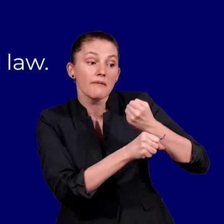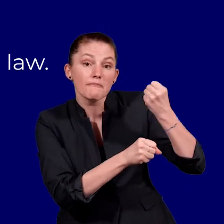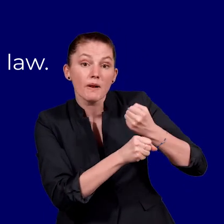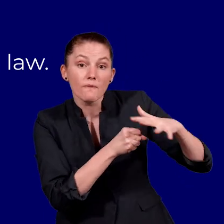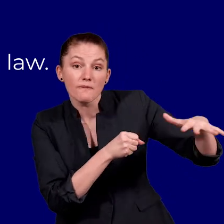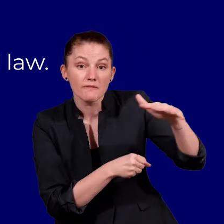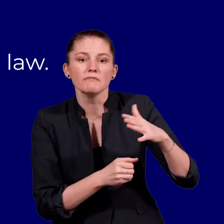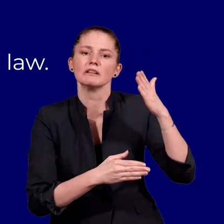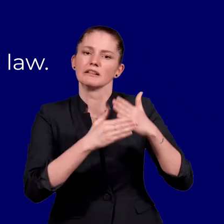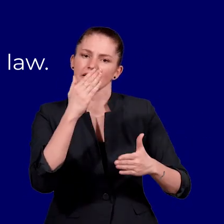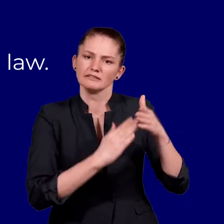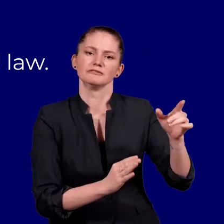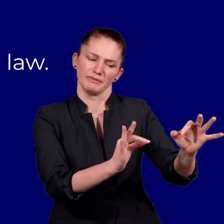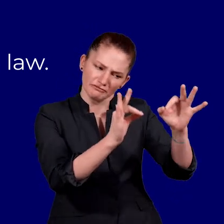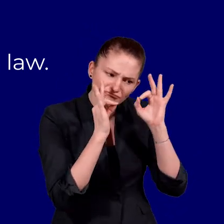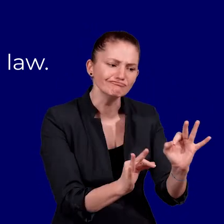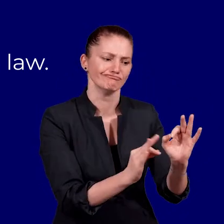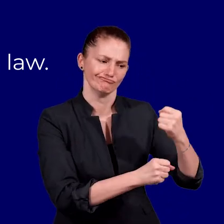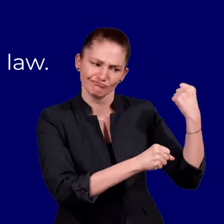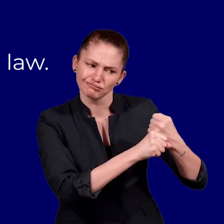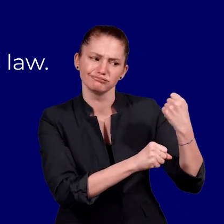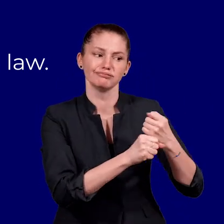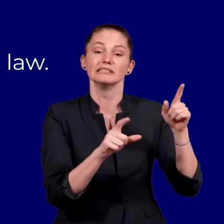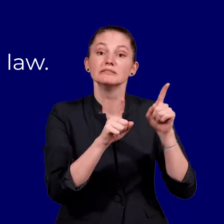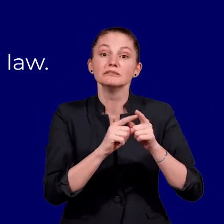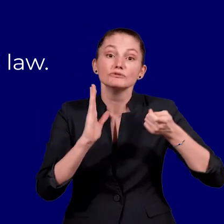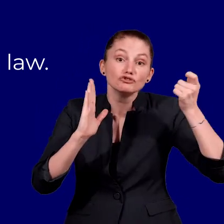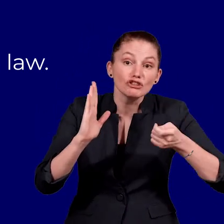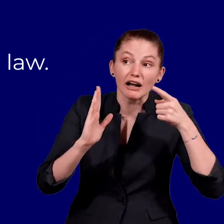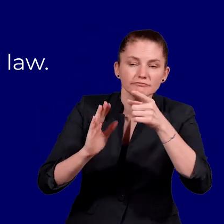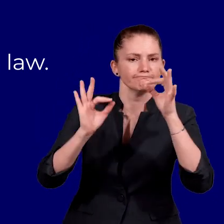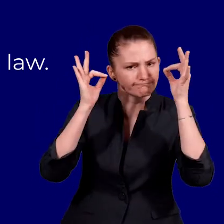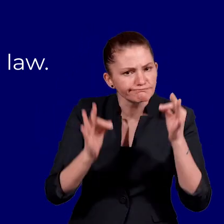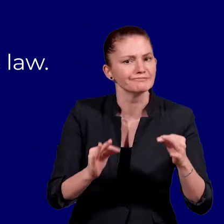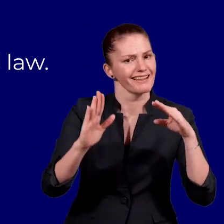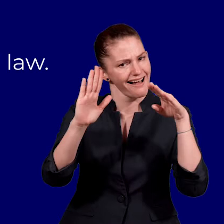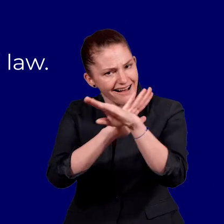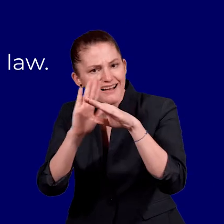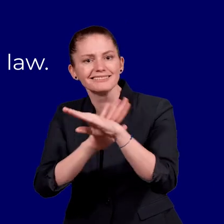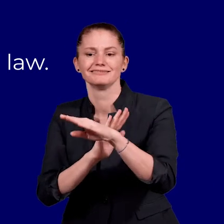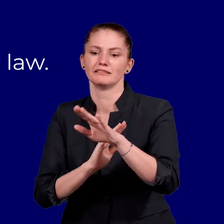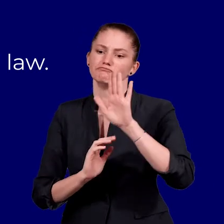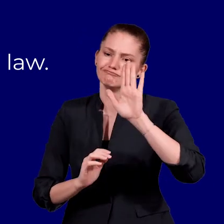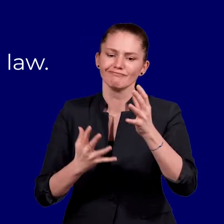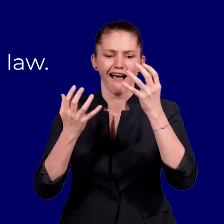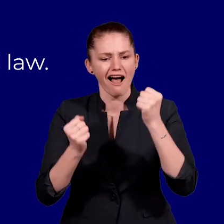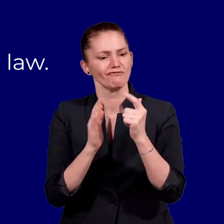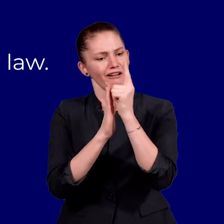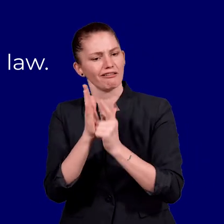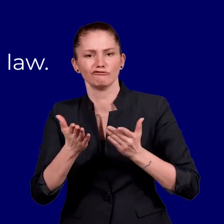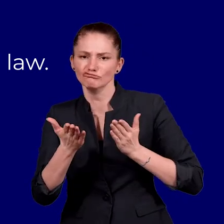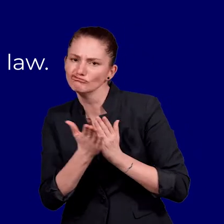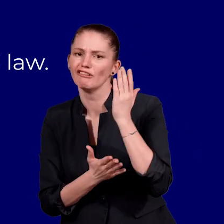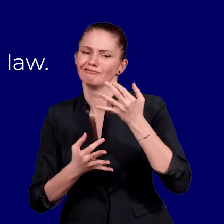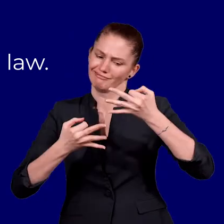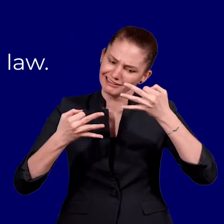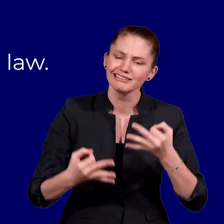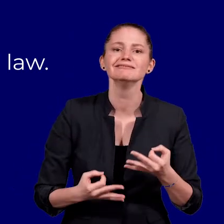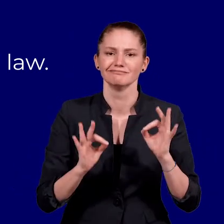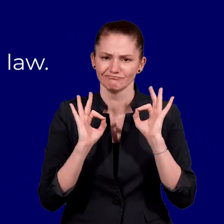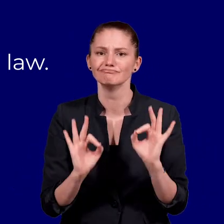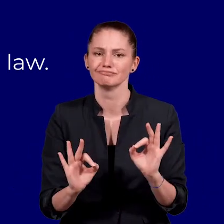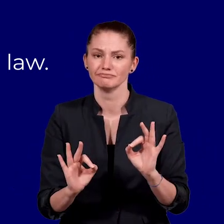ensure that disabled people have access to justice and are not deprived of legal capacity, to